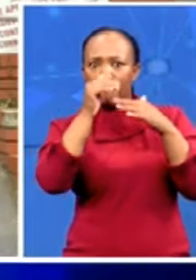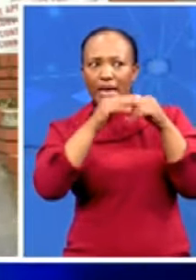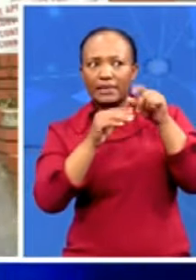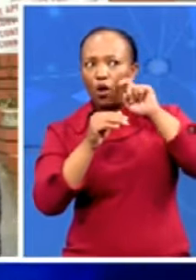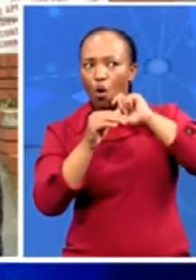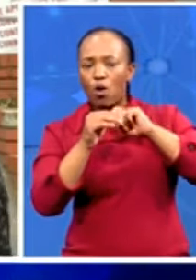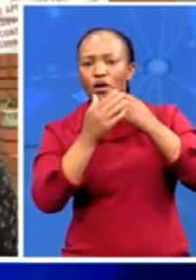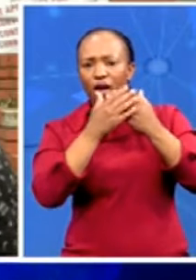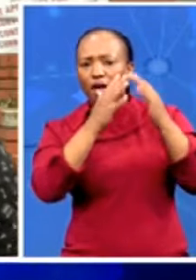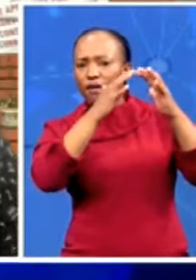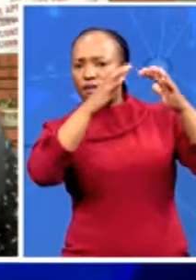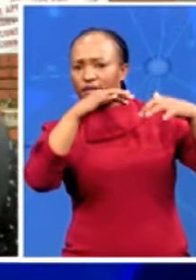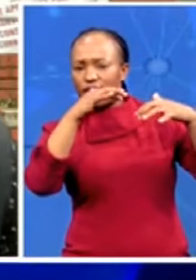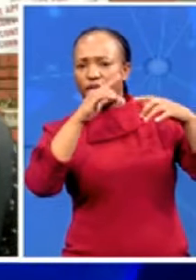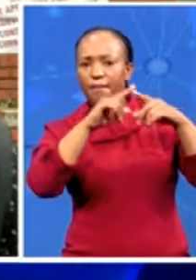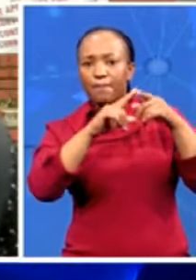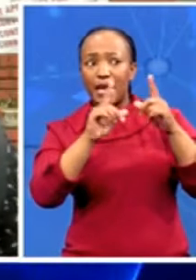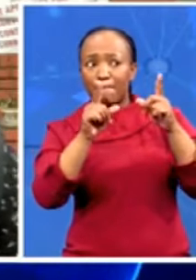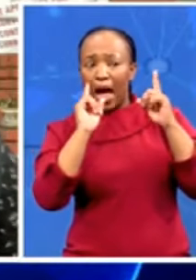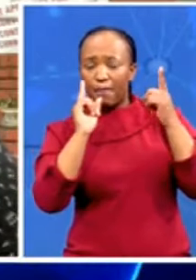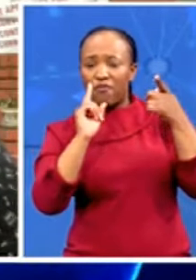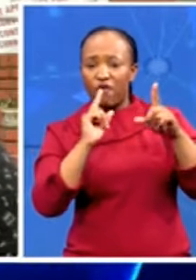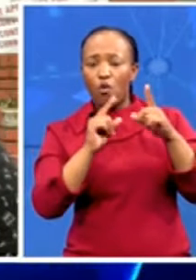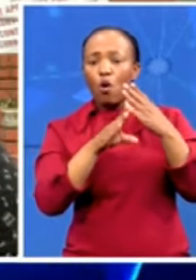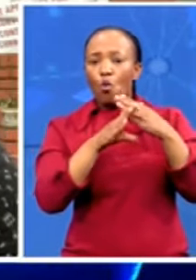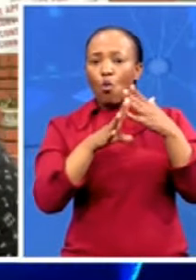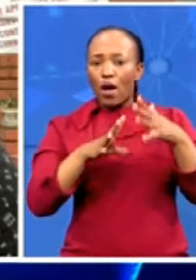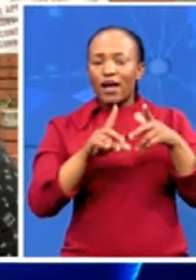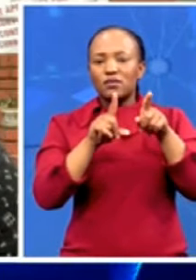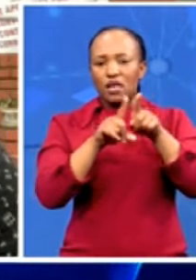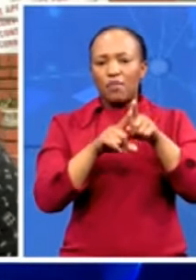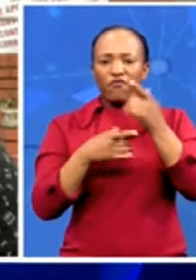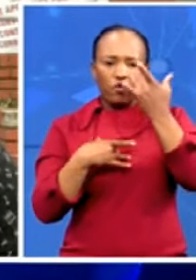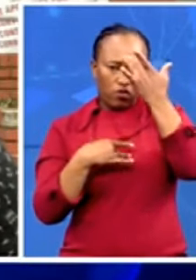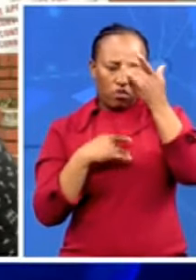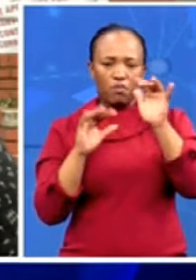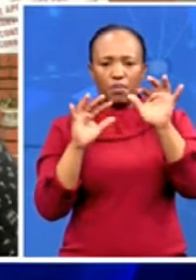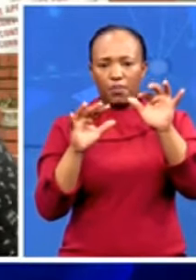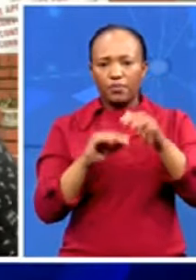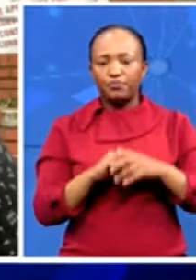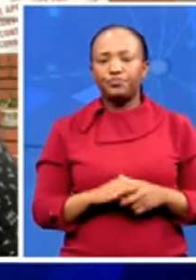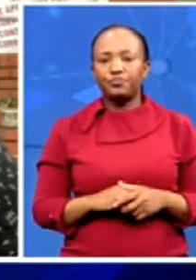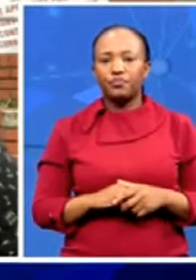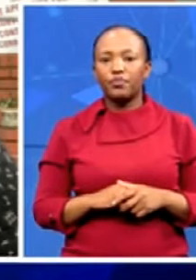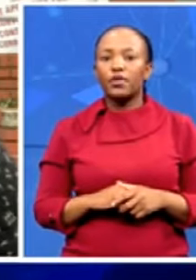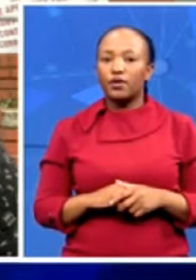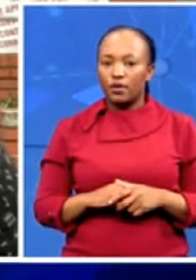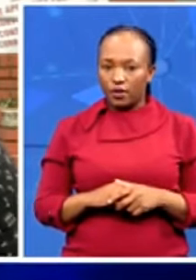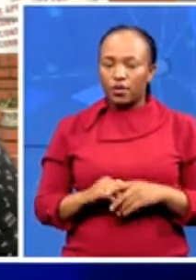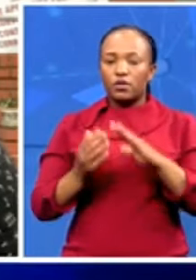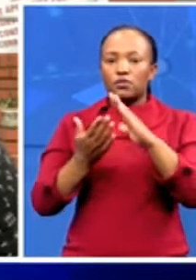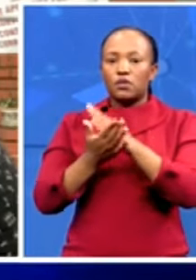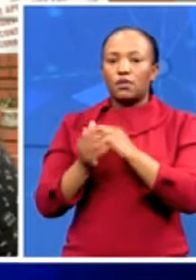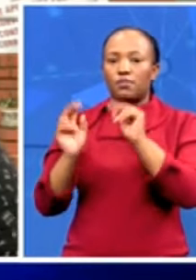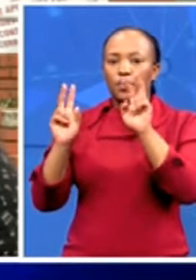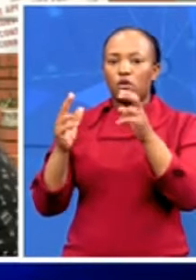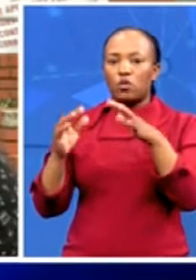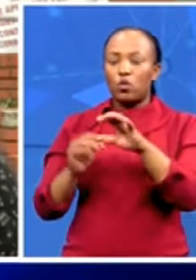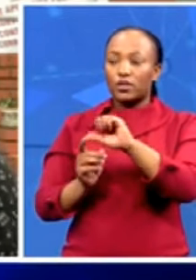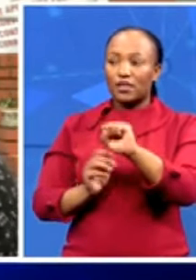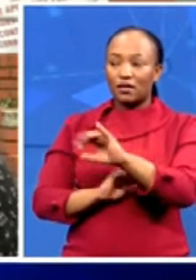the patients that are coming to this hospital. These are some of the issues that speak to how South Africans will be making their decisions whether to